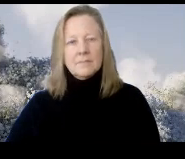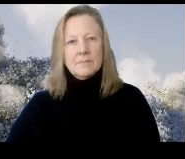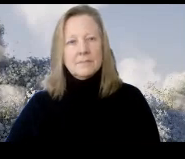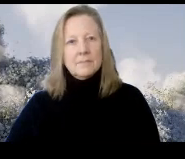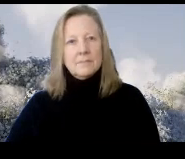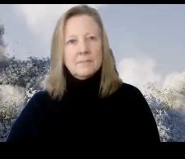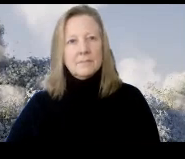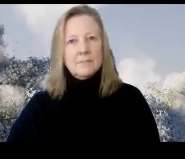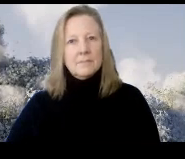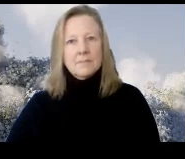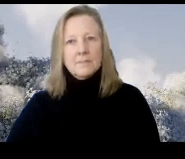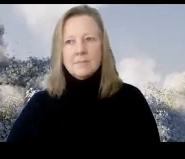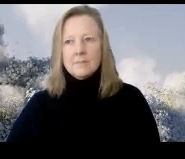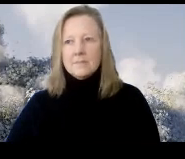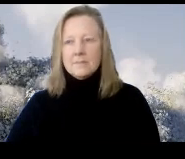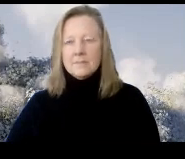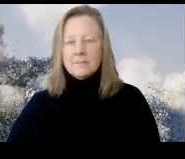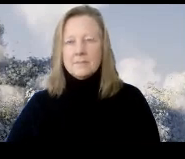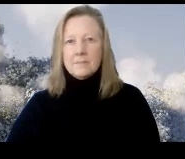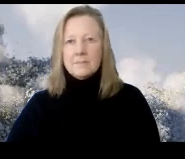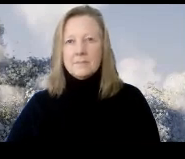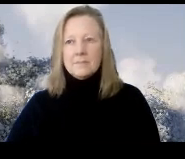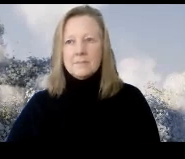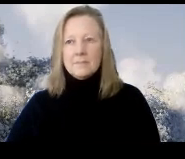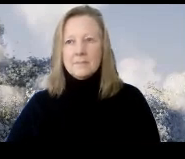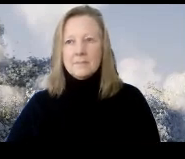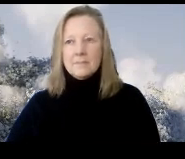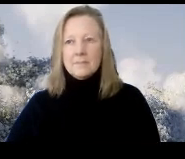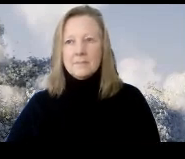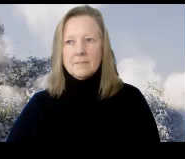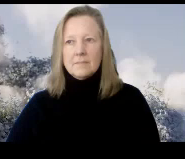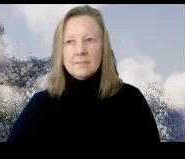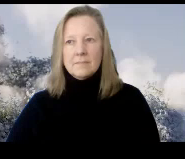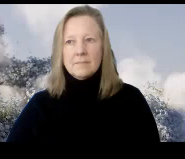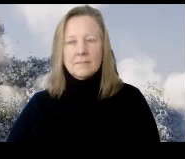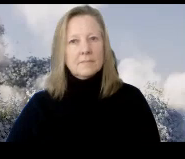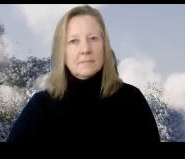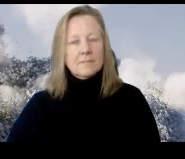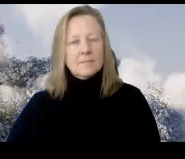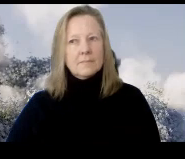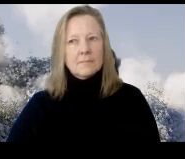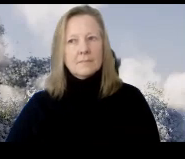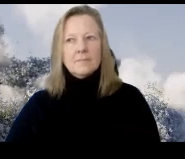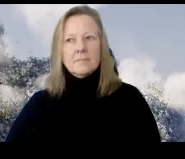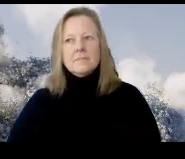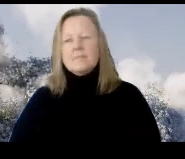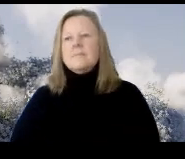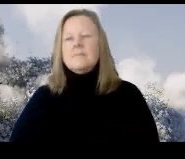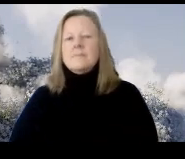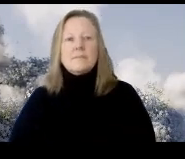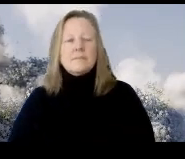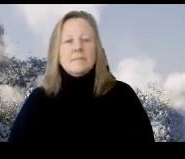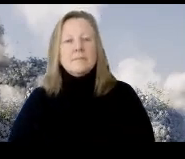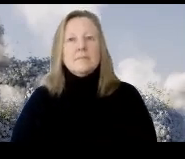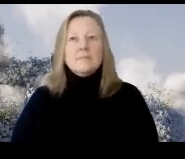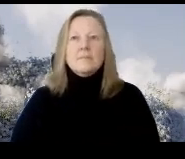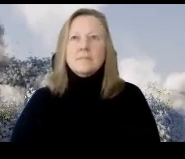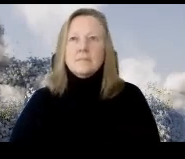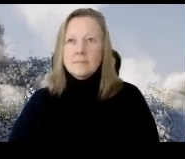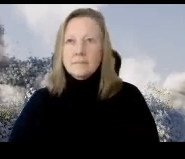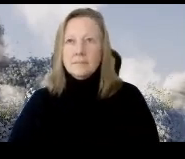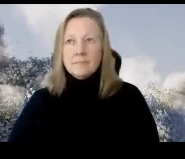improve communication skills, maximize practice opportunities, prepare for exams, and